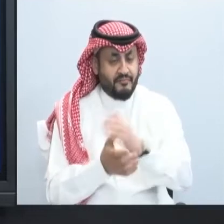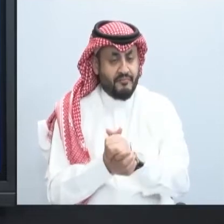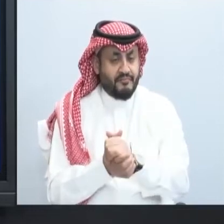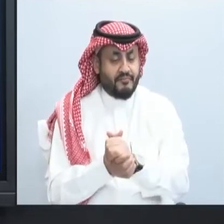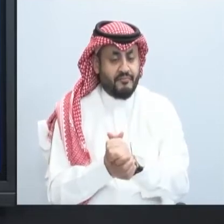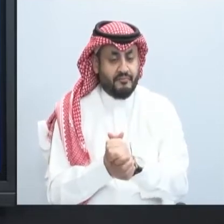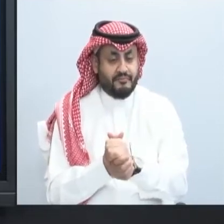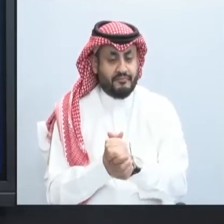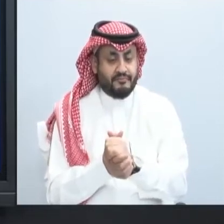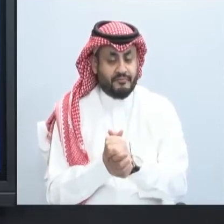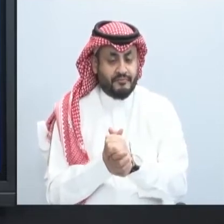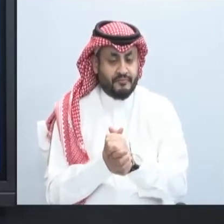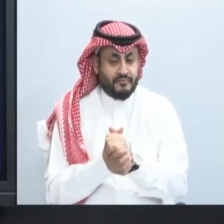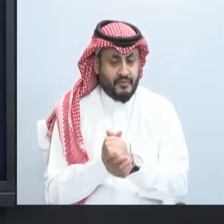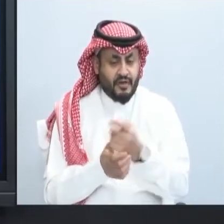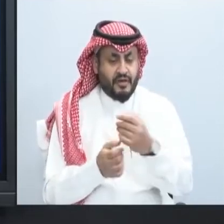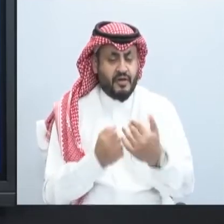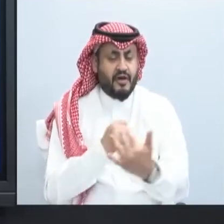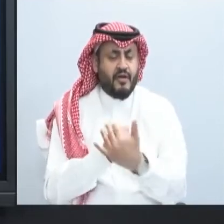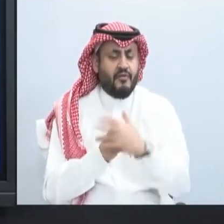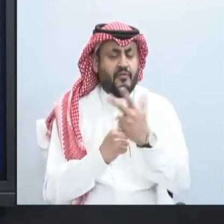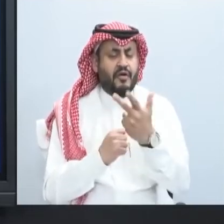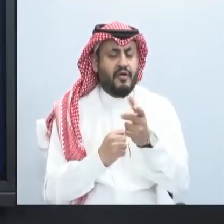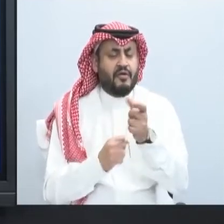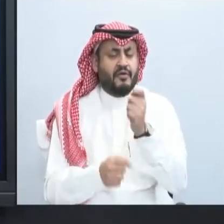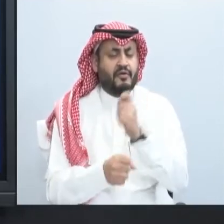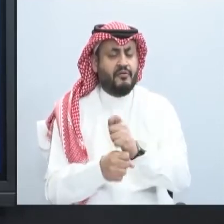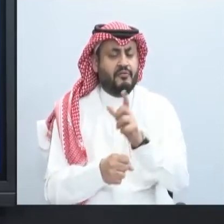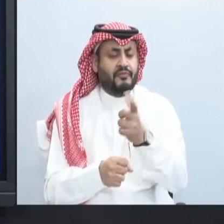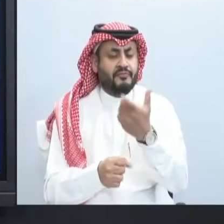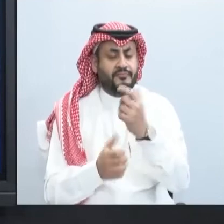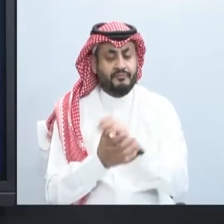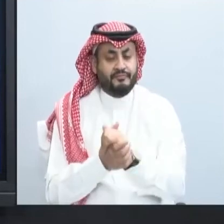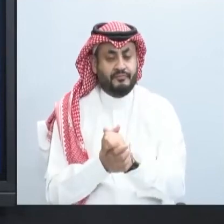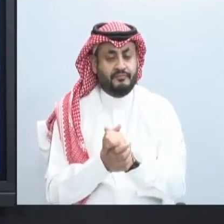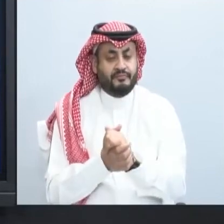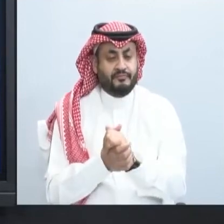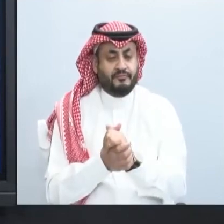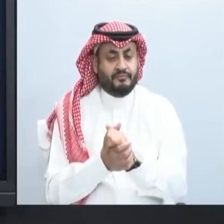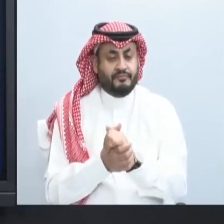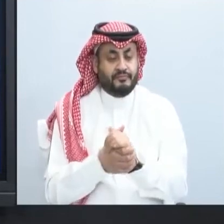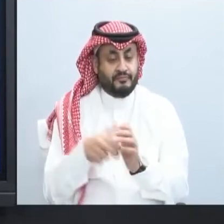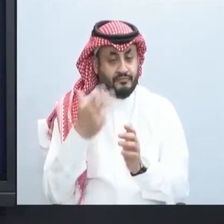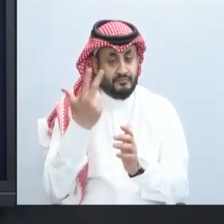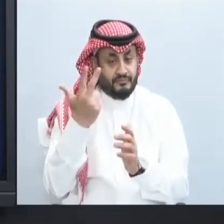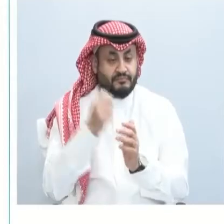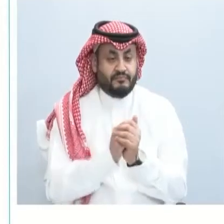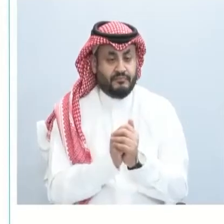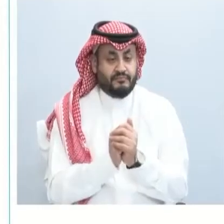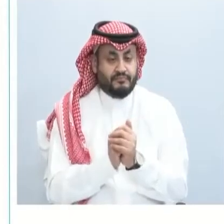the past. So can you tell me what these verbs are? The verbs